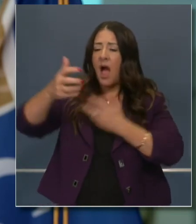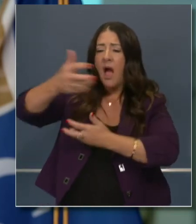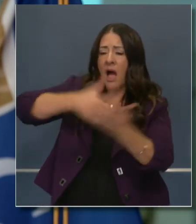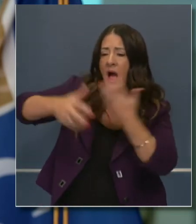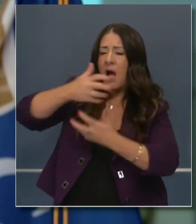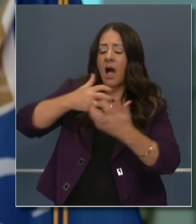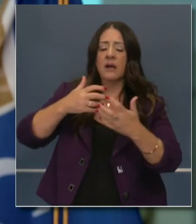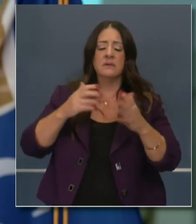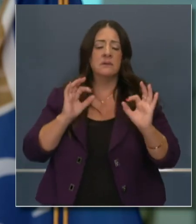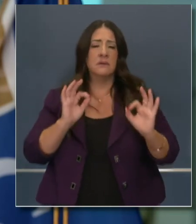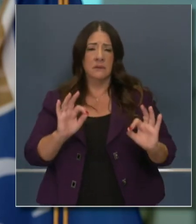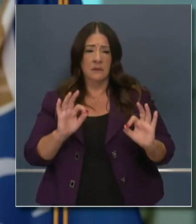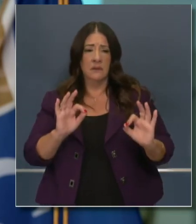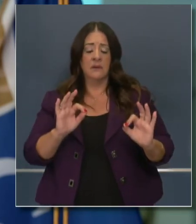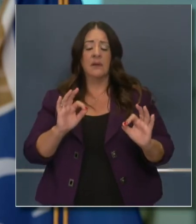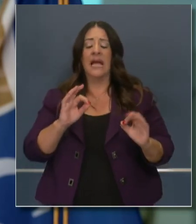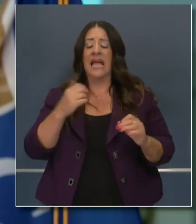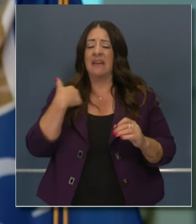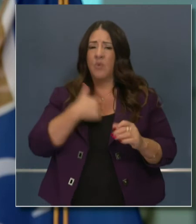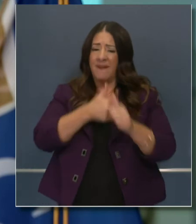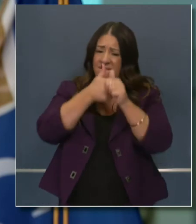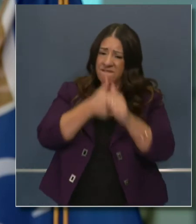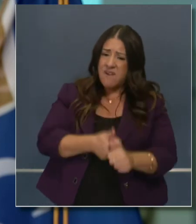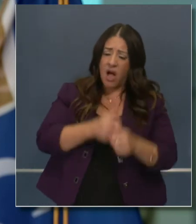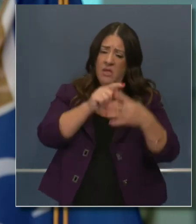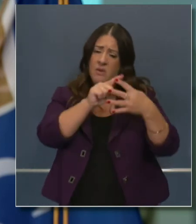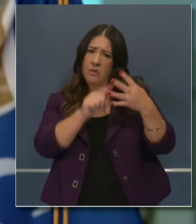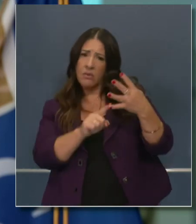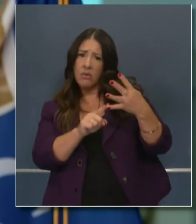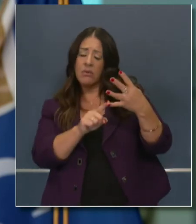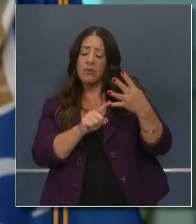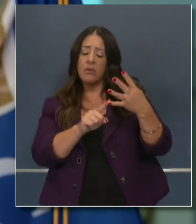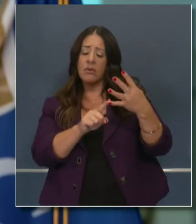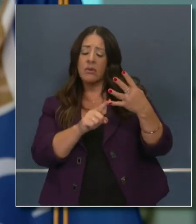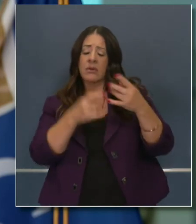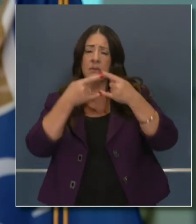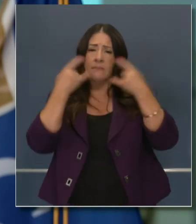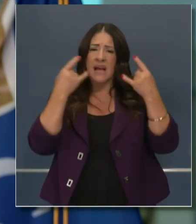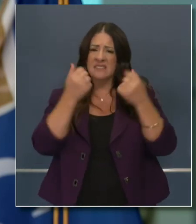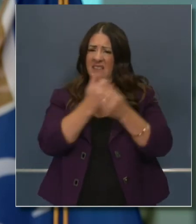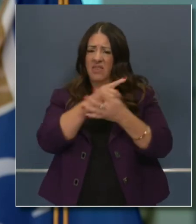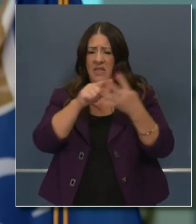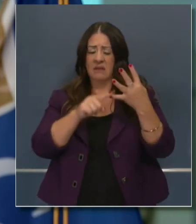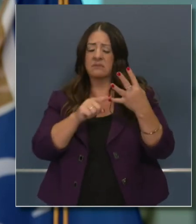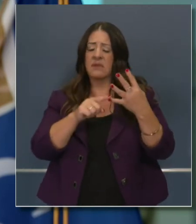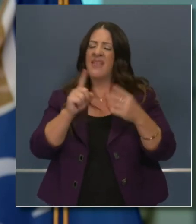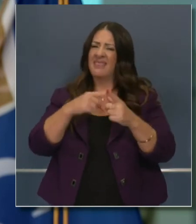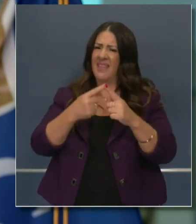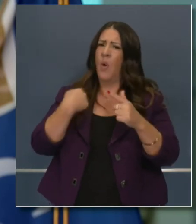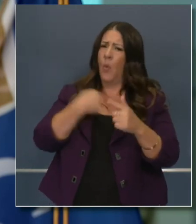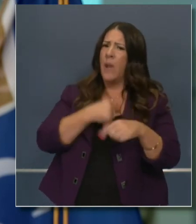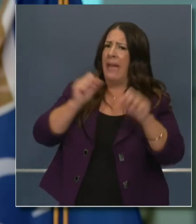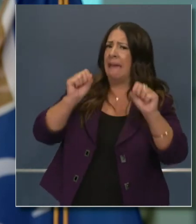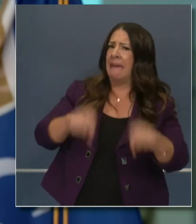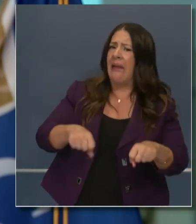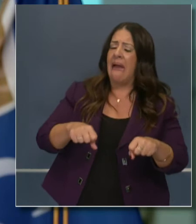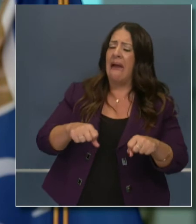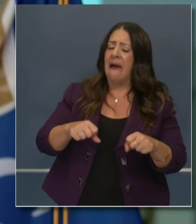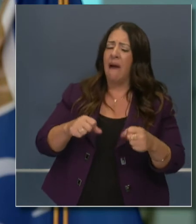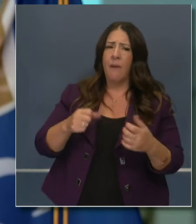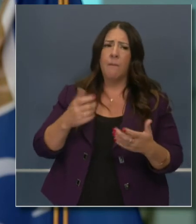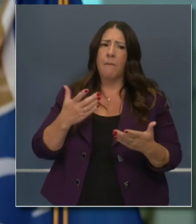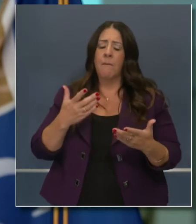mixing. If we abide by these mask mandates, then we can substantially address